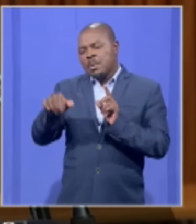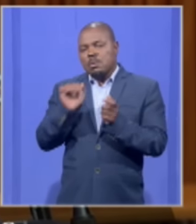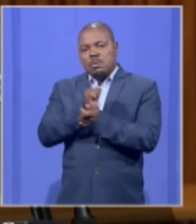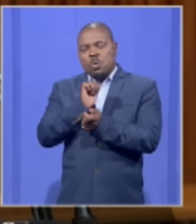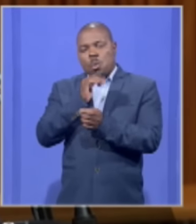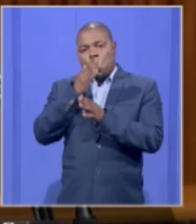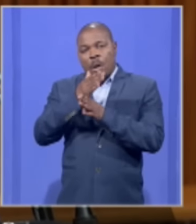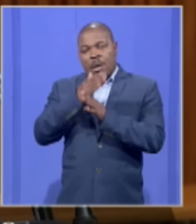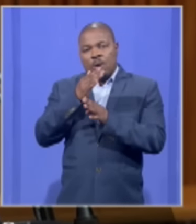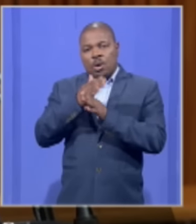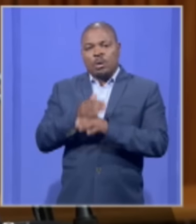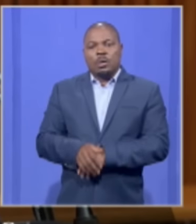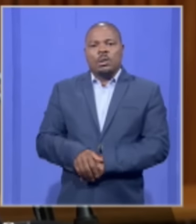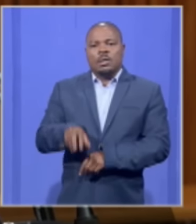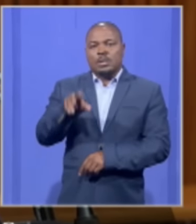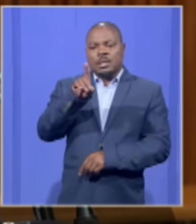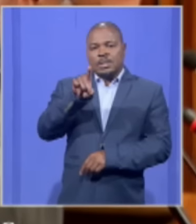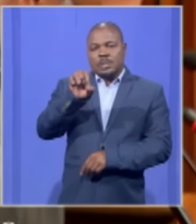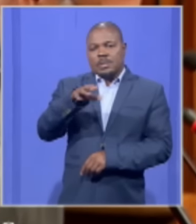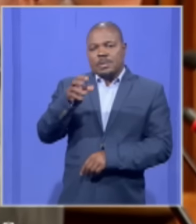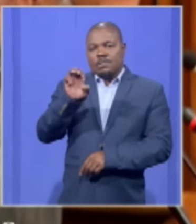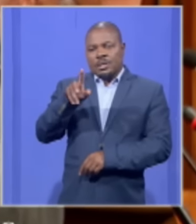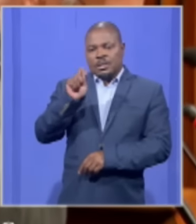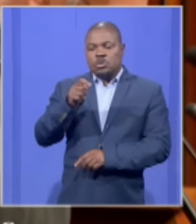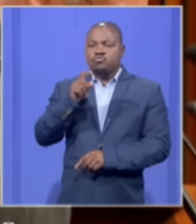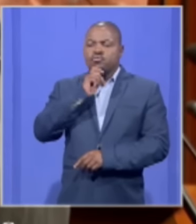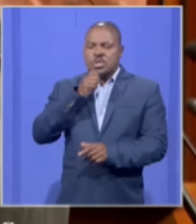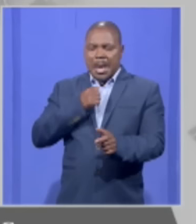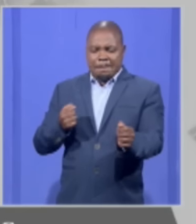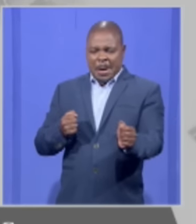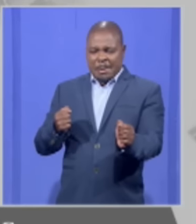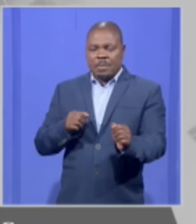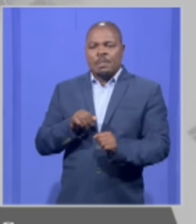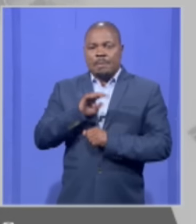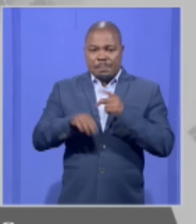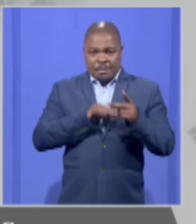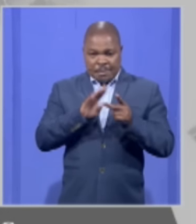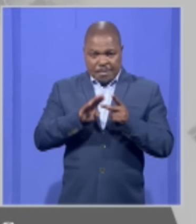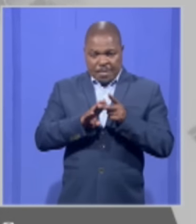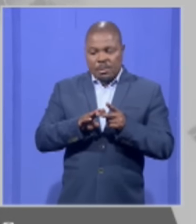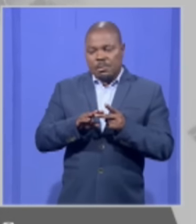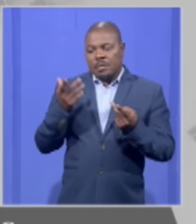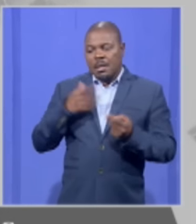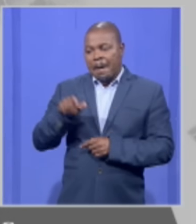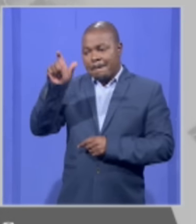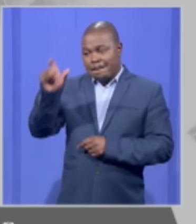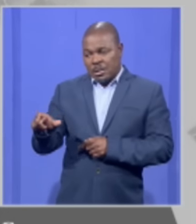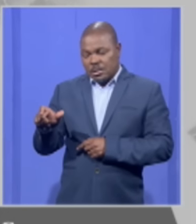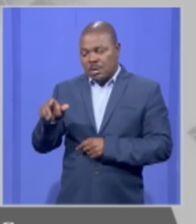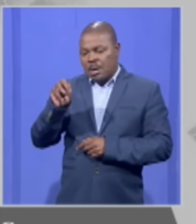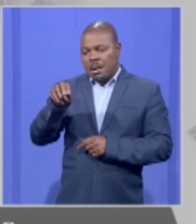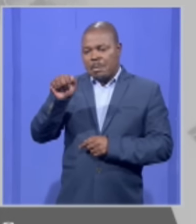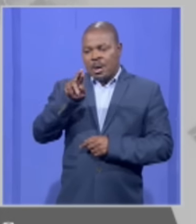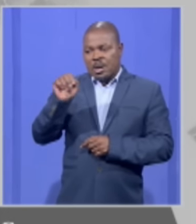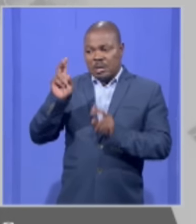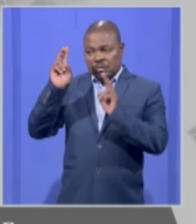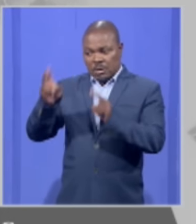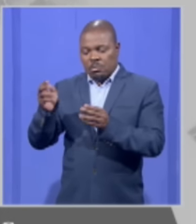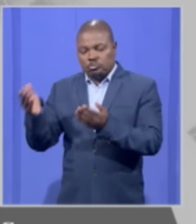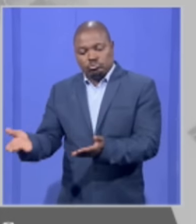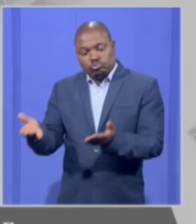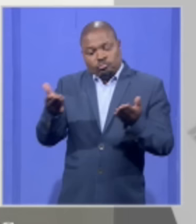wa pele Rudolf de Wet ba dirisitse ditlhobolo tsa di-rifle morago ga fa ba ile ba isa setopo sa ga Maria Makgato kwa